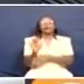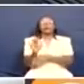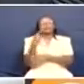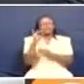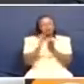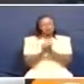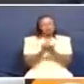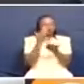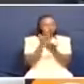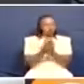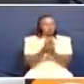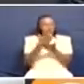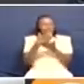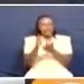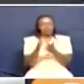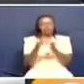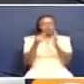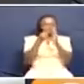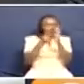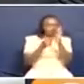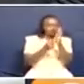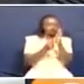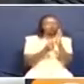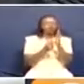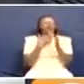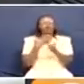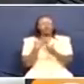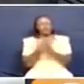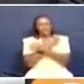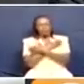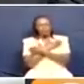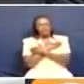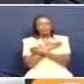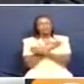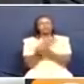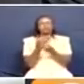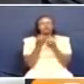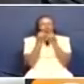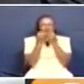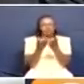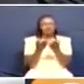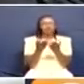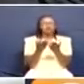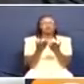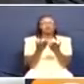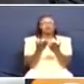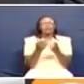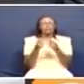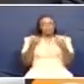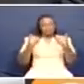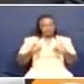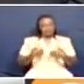though there were some directions requesting for amicus brief, in my application I made a specific